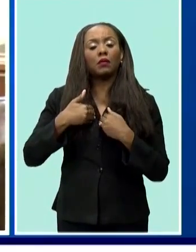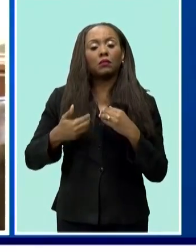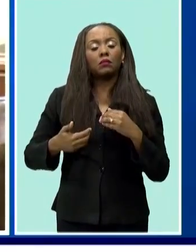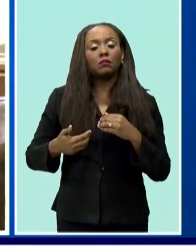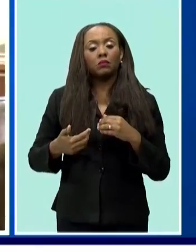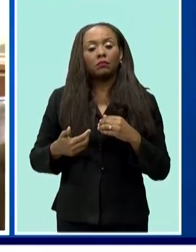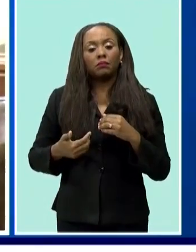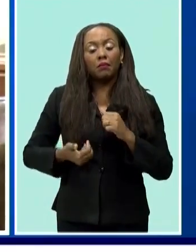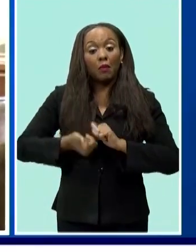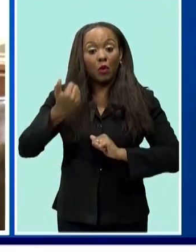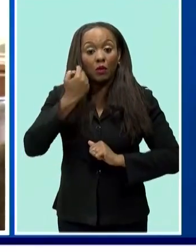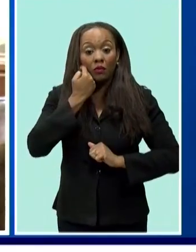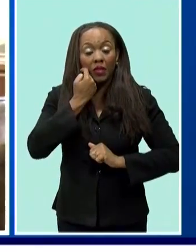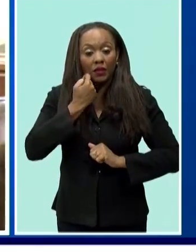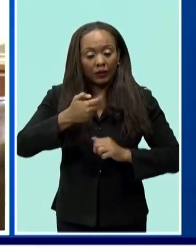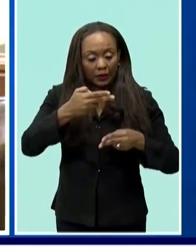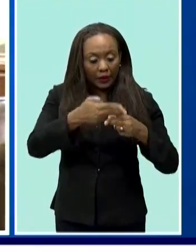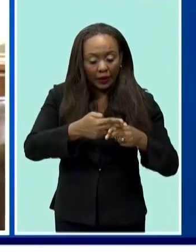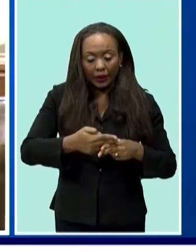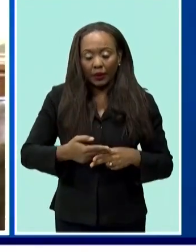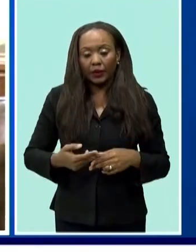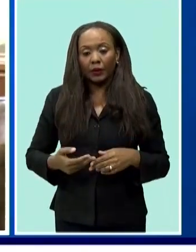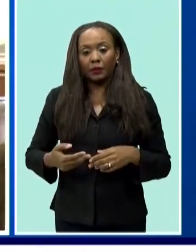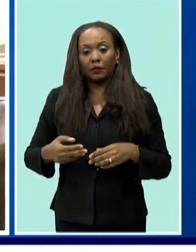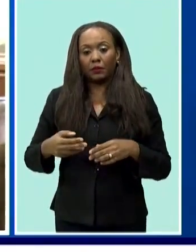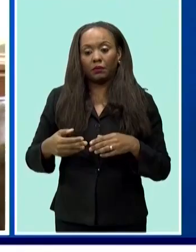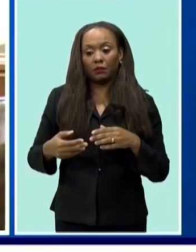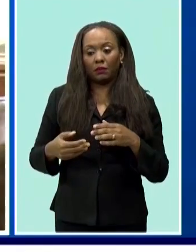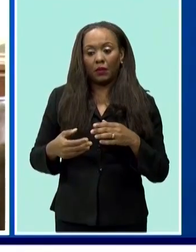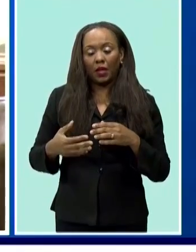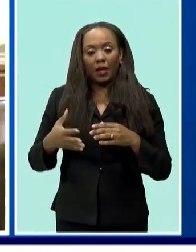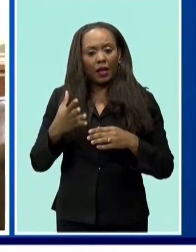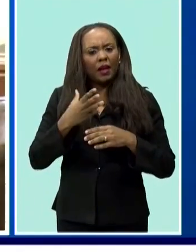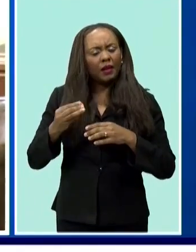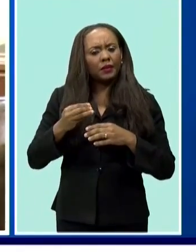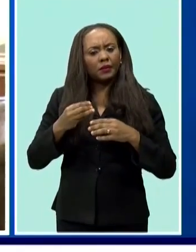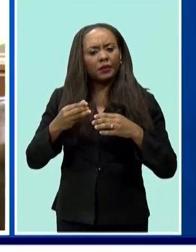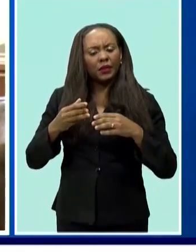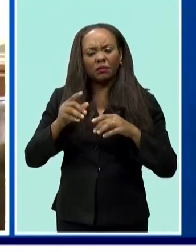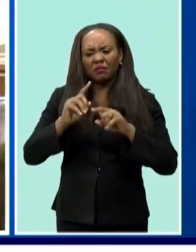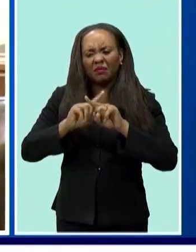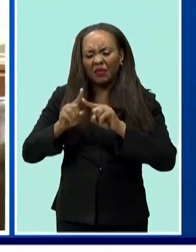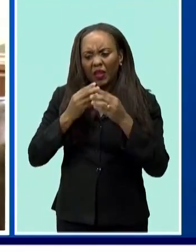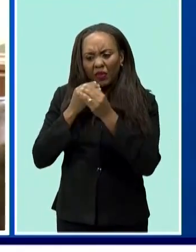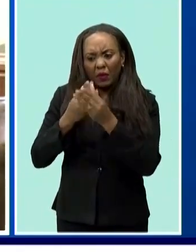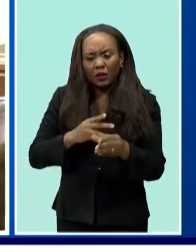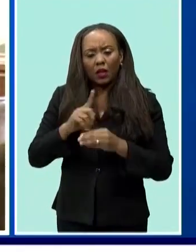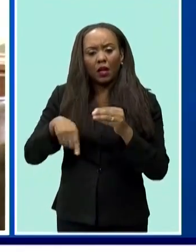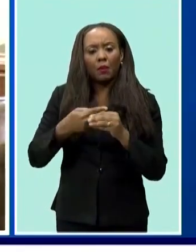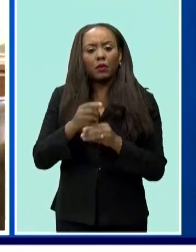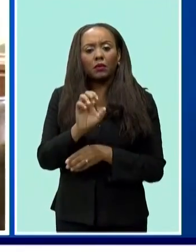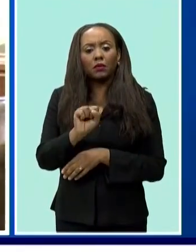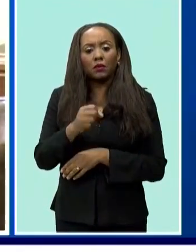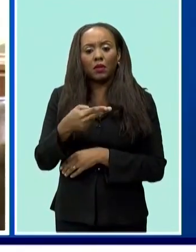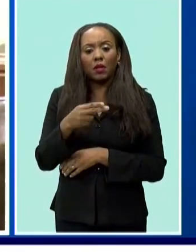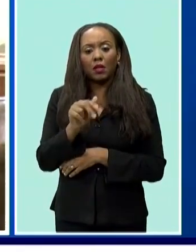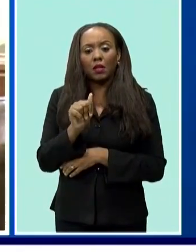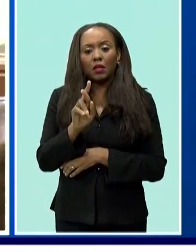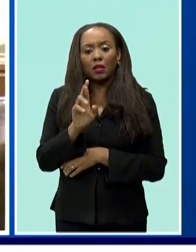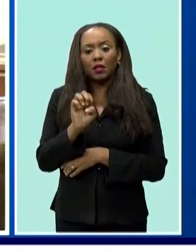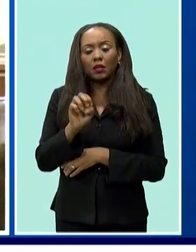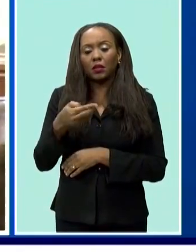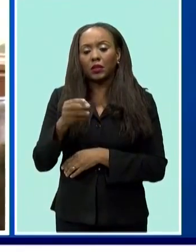the name and latest known address of the shareholder, a statement of the number of shares and the date on which that person